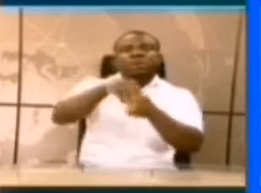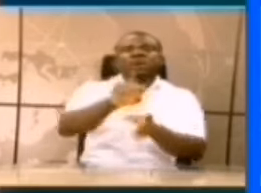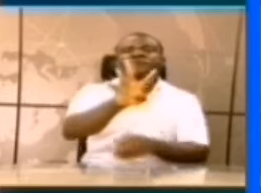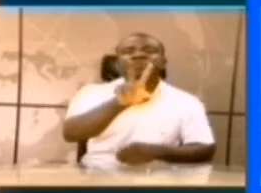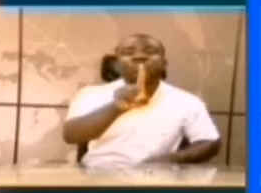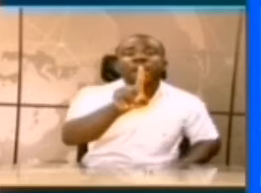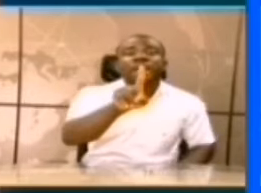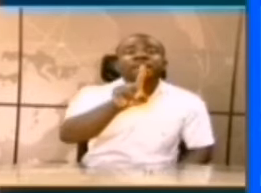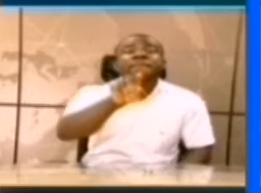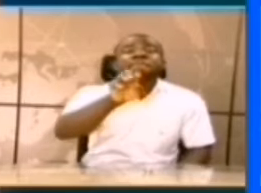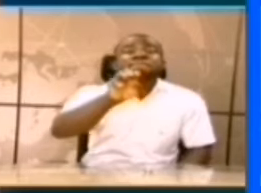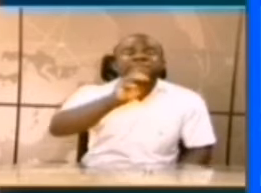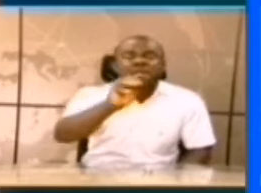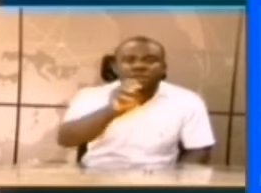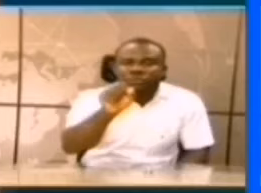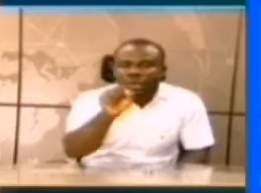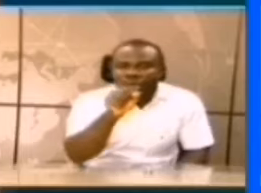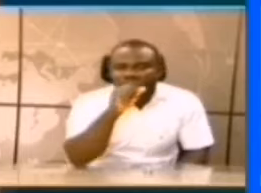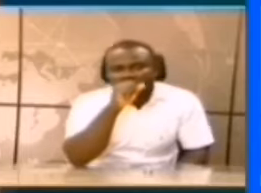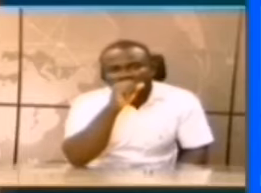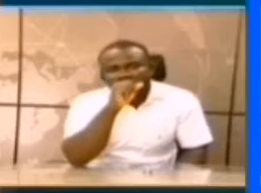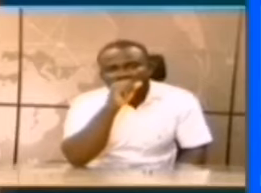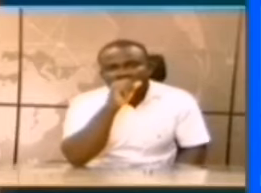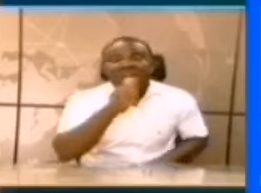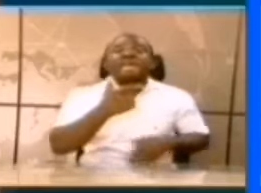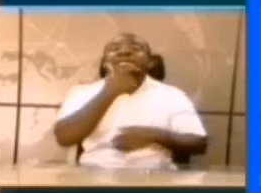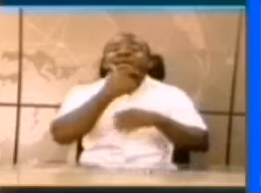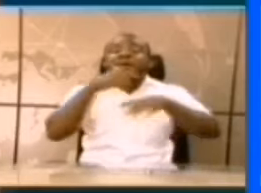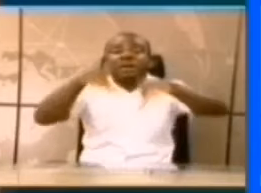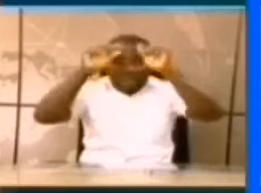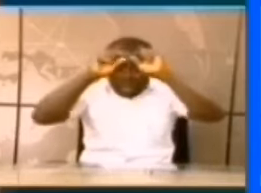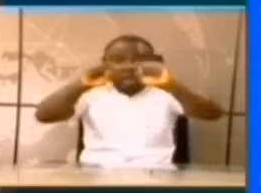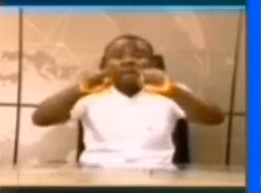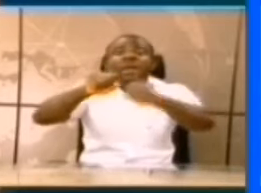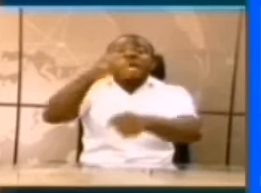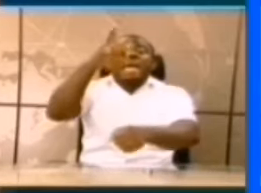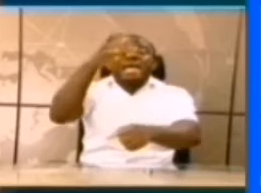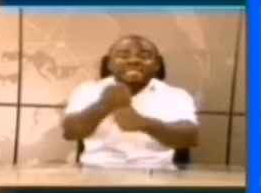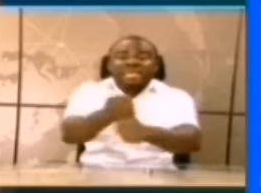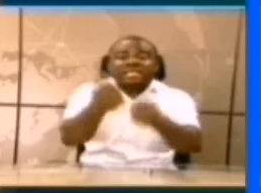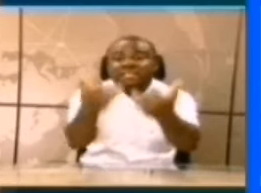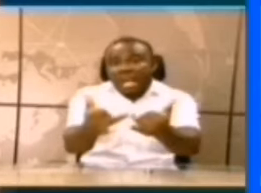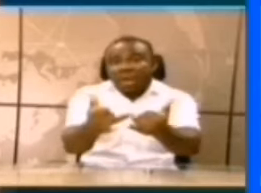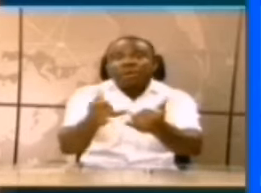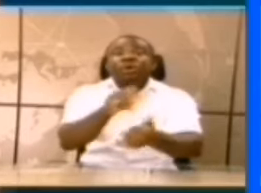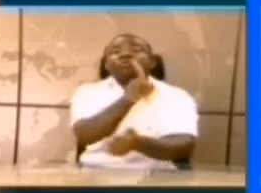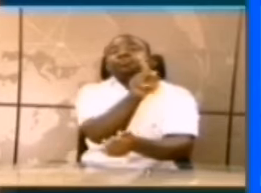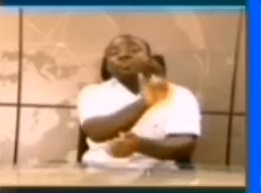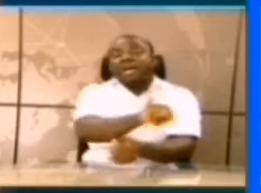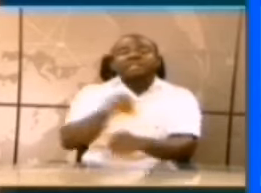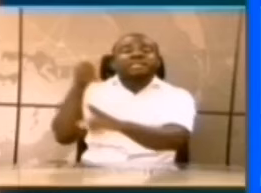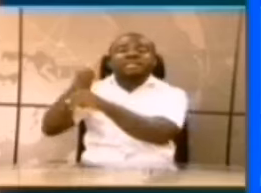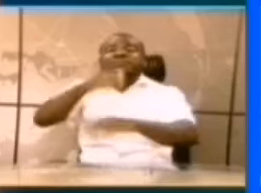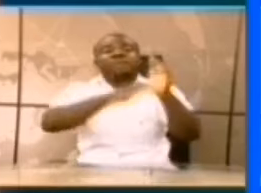Me say, I buy way by it. If you're watching me, watch them, my dear, be a year, Papa will come as a man when I hear. Can't send me Facebook,